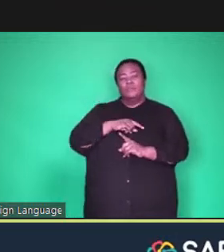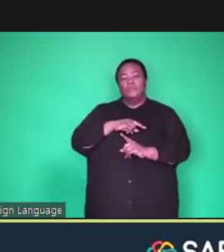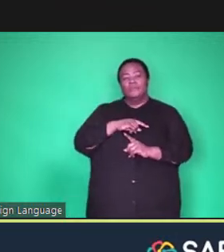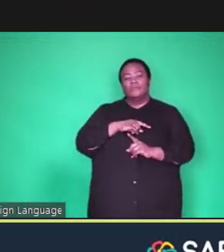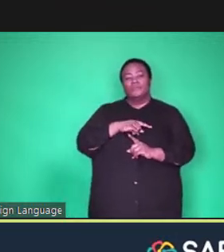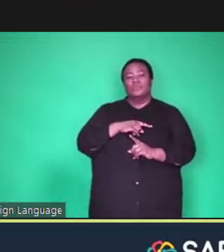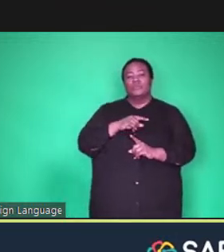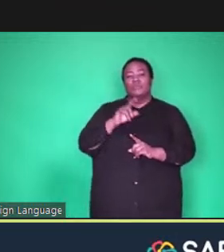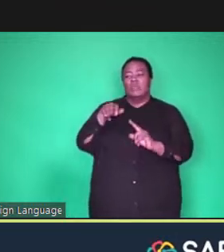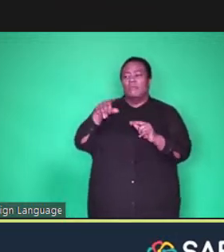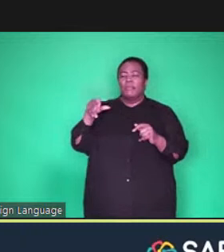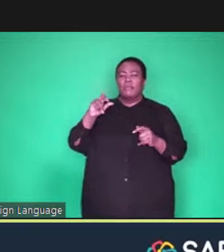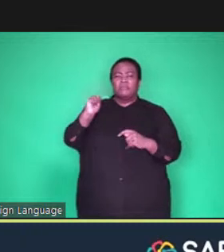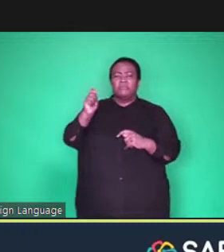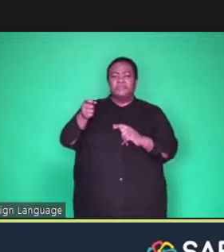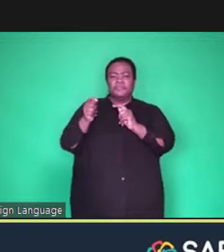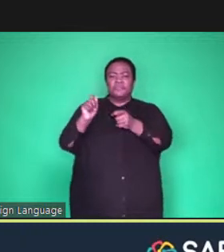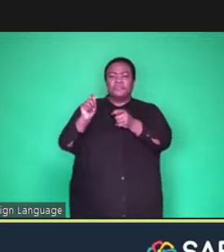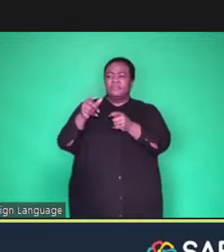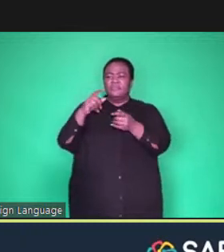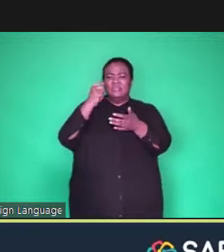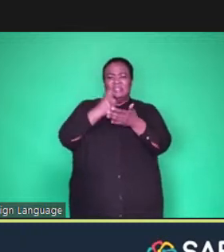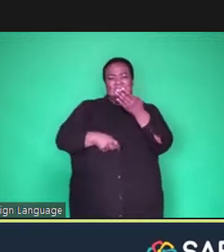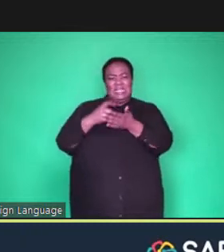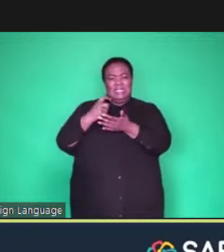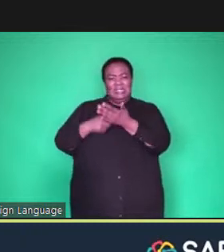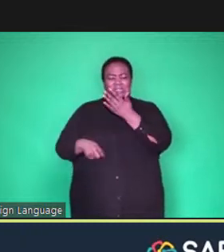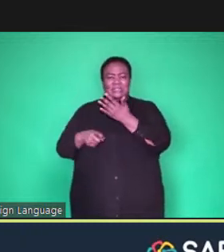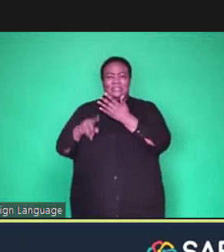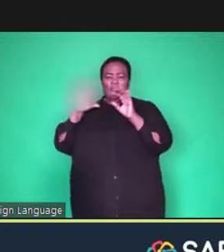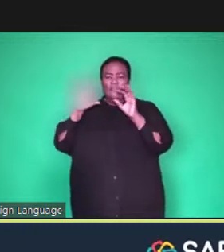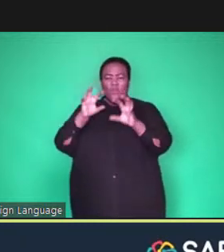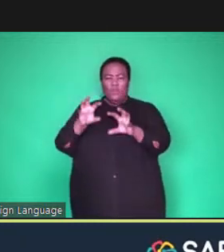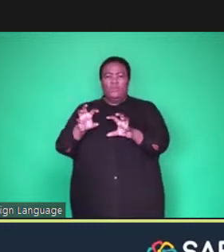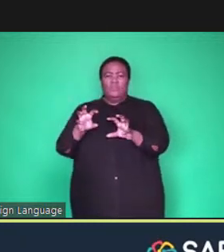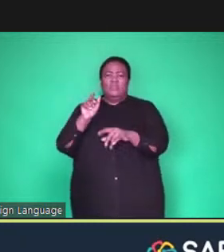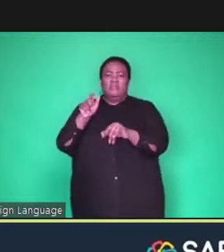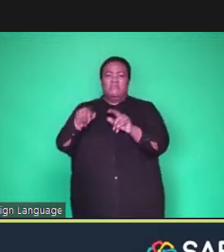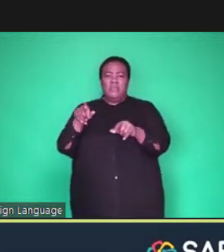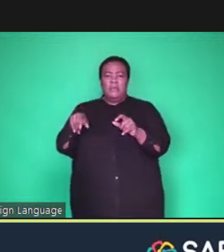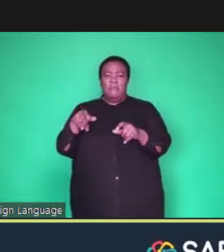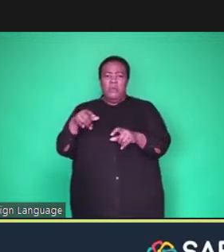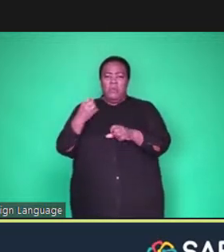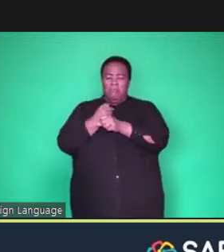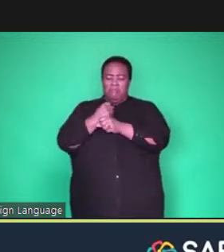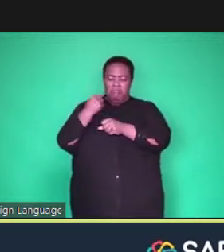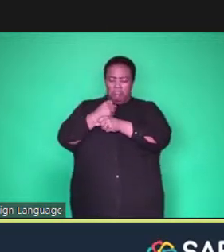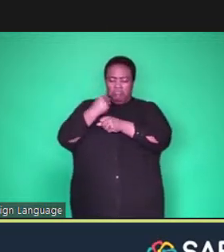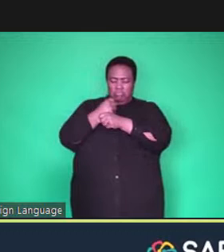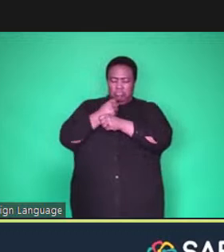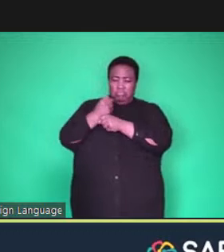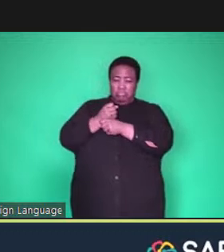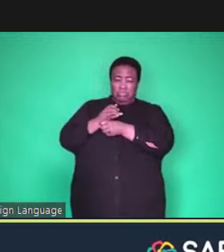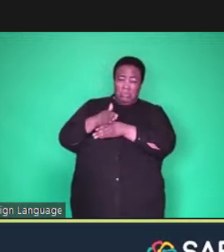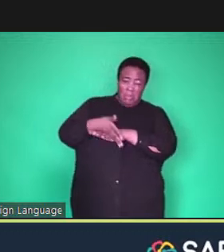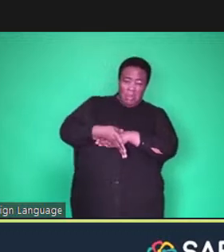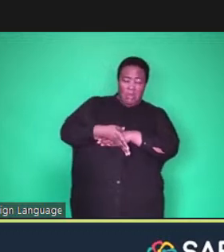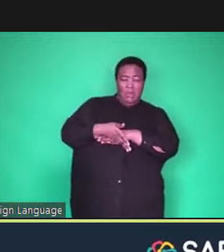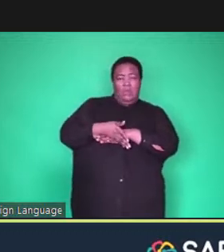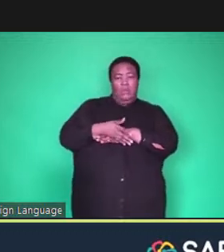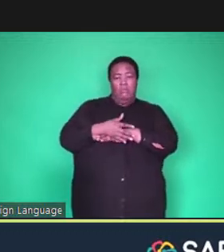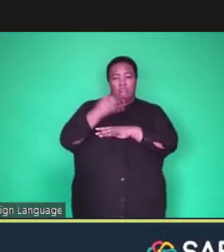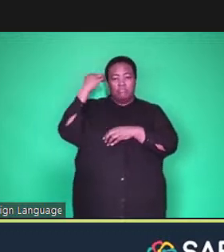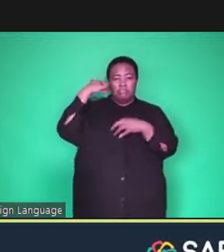cash, therefore forcing people into cash type labor, stimulated a lot of the